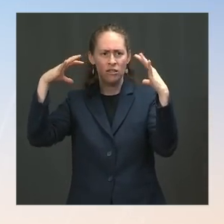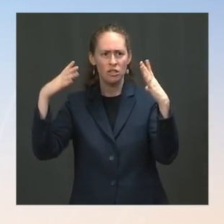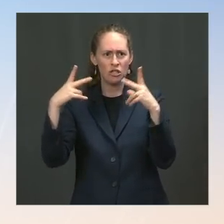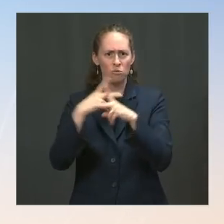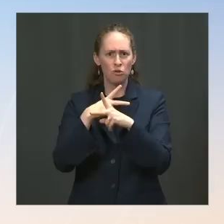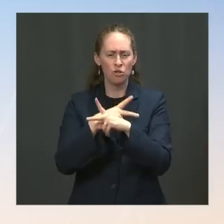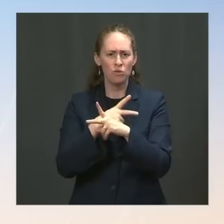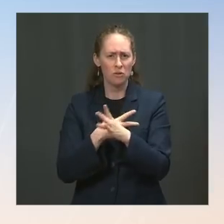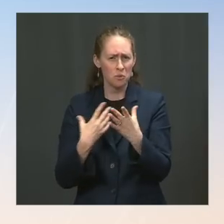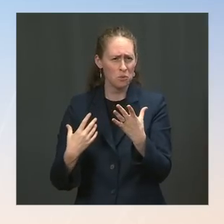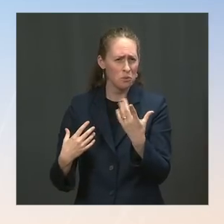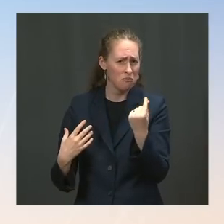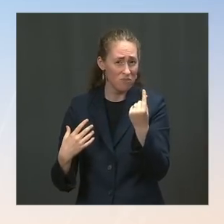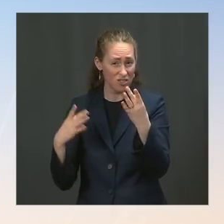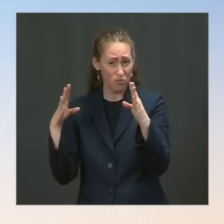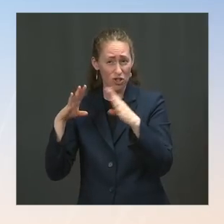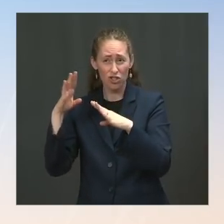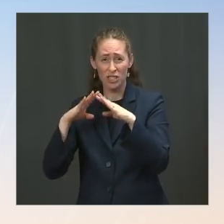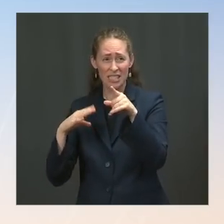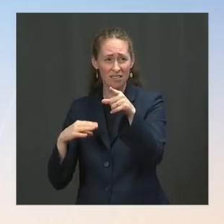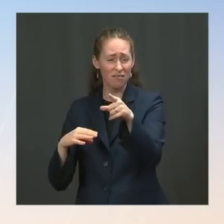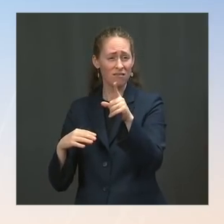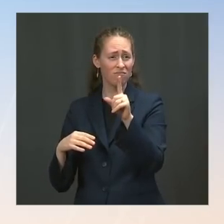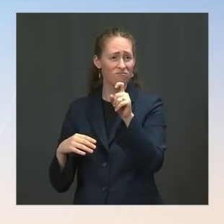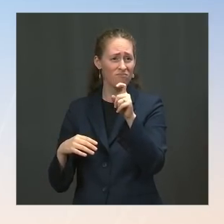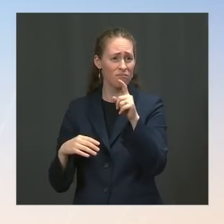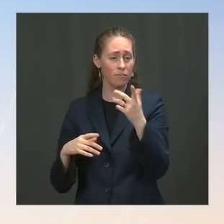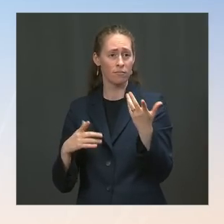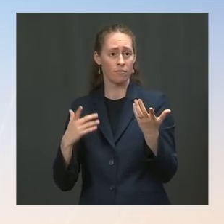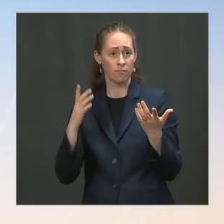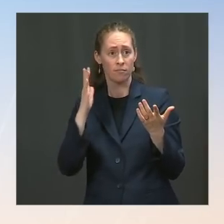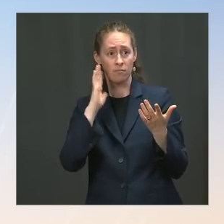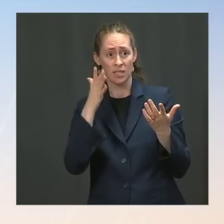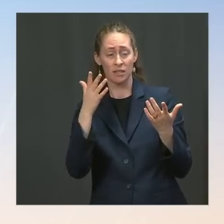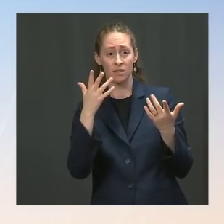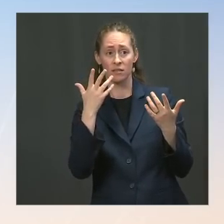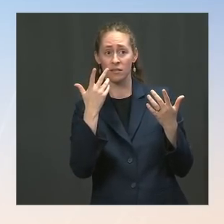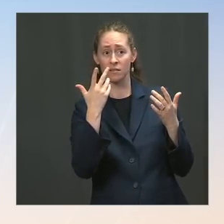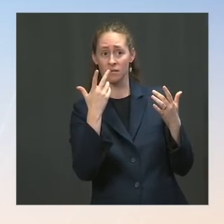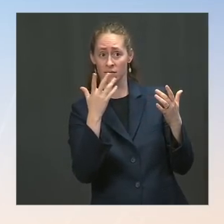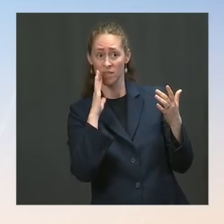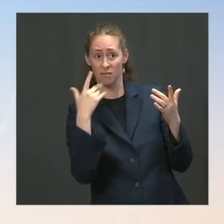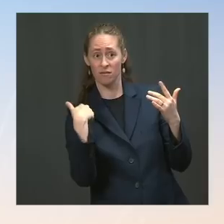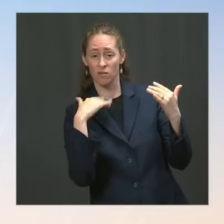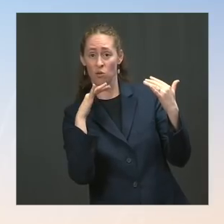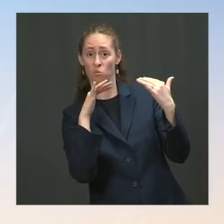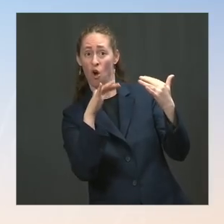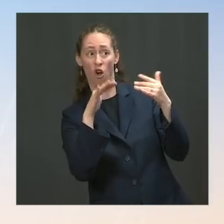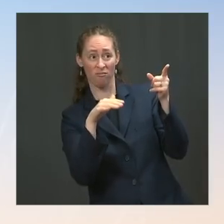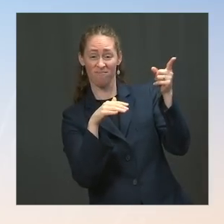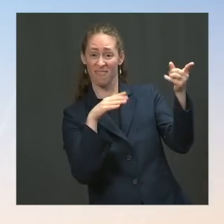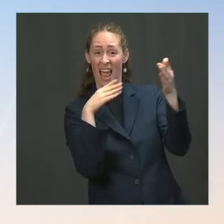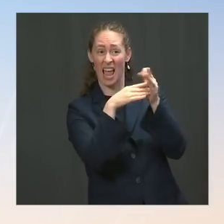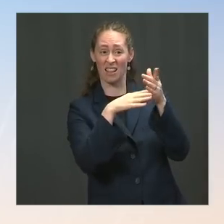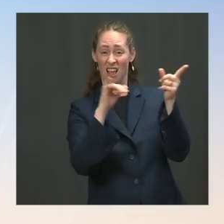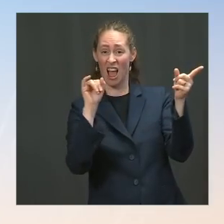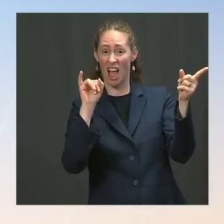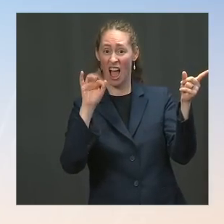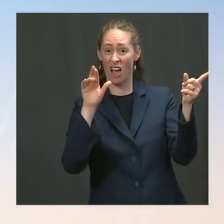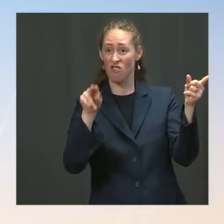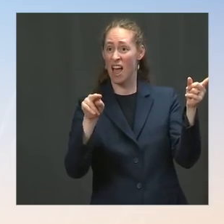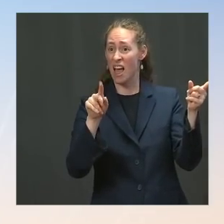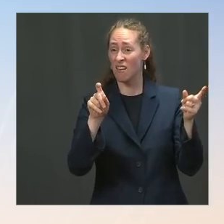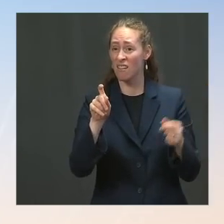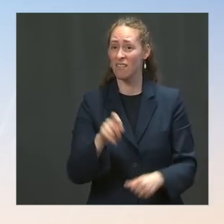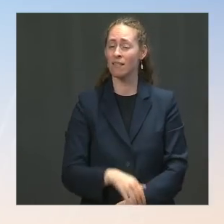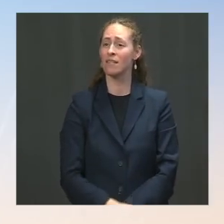a military strike against Iran? Well, of course, Israel as a sovereign country has the right to defend itself,